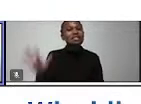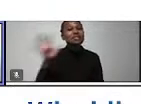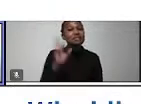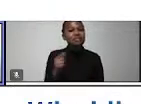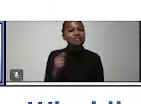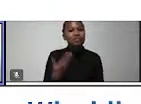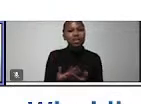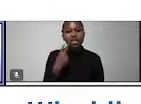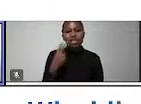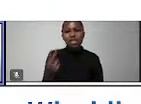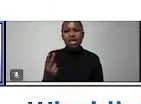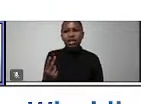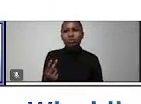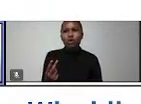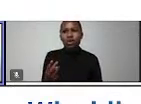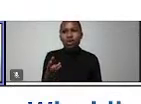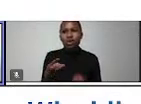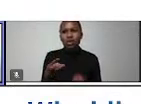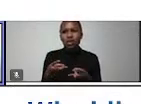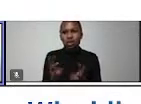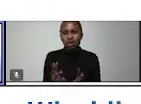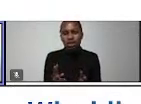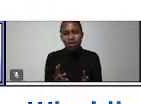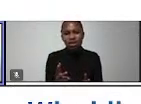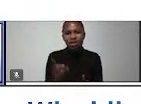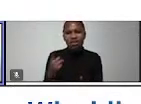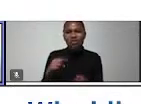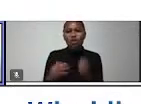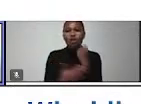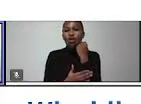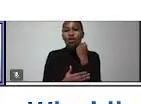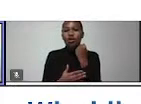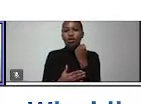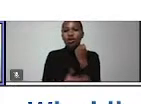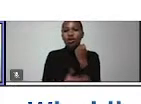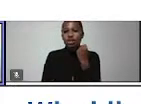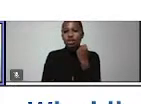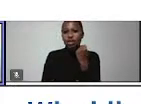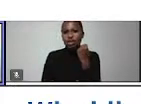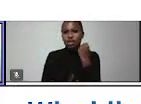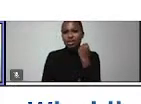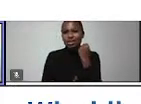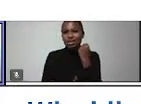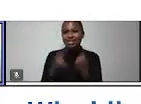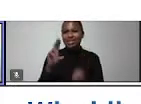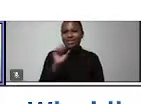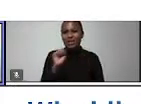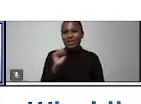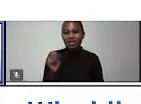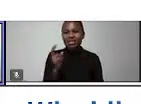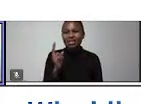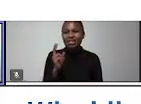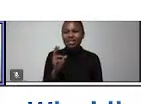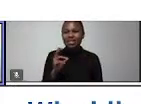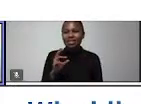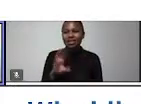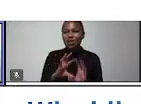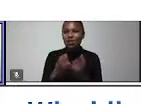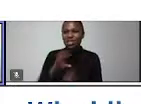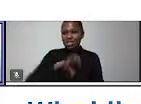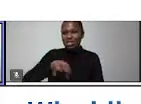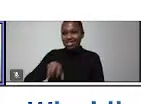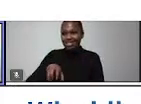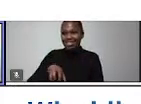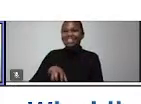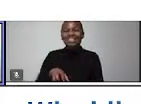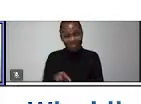a gateway to the rest actually of the continent. So, you know, the US might actually, you know, benefit through South